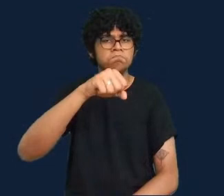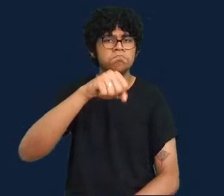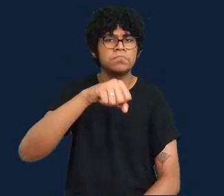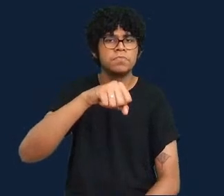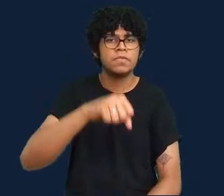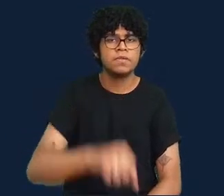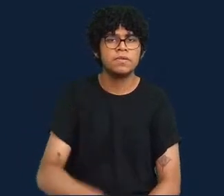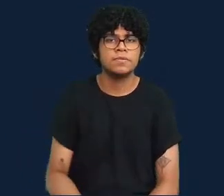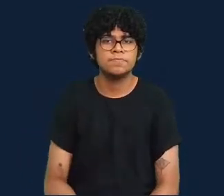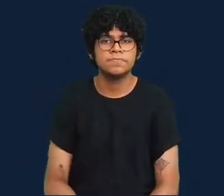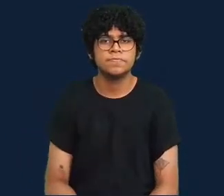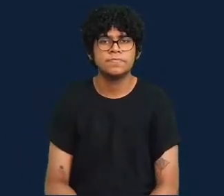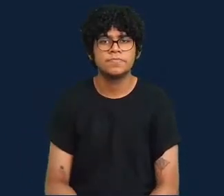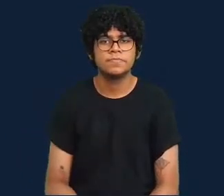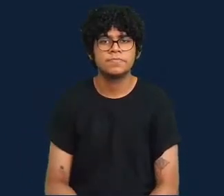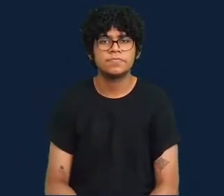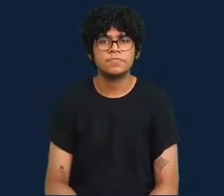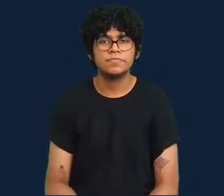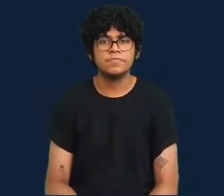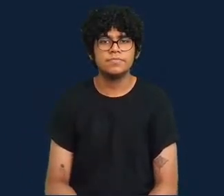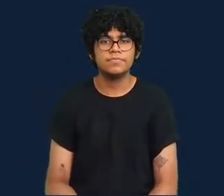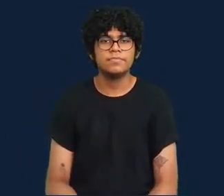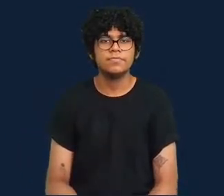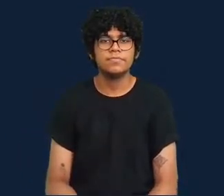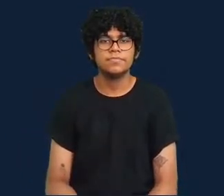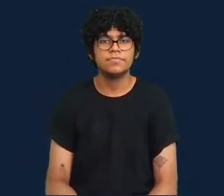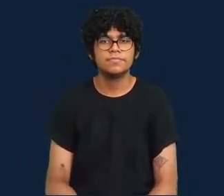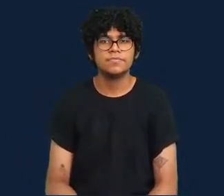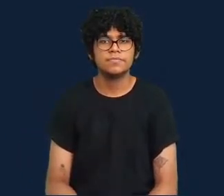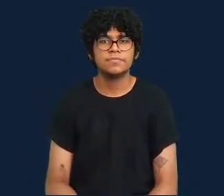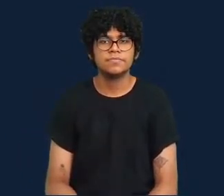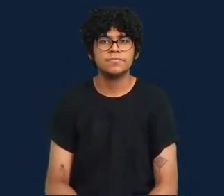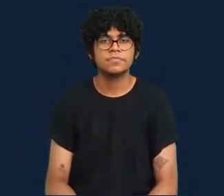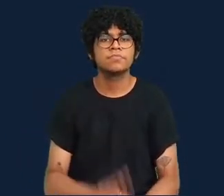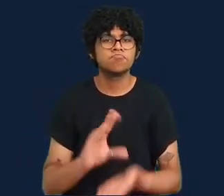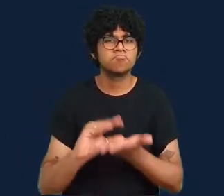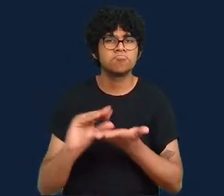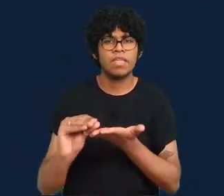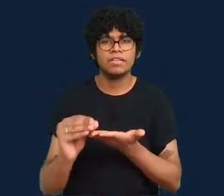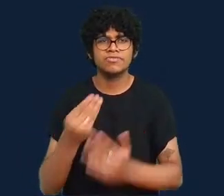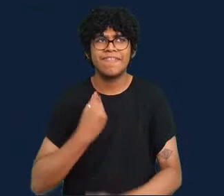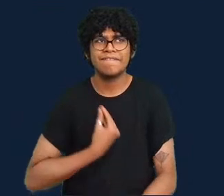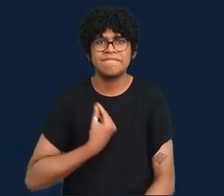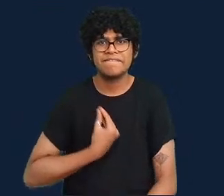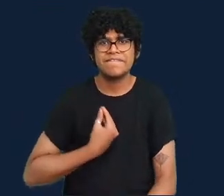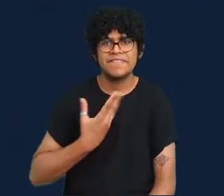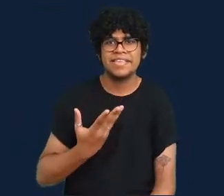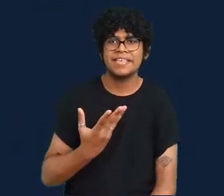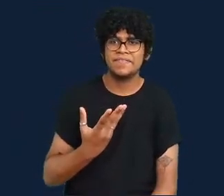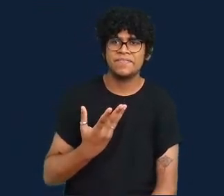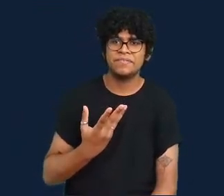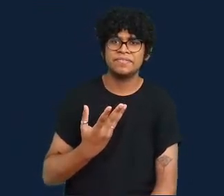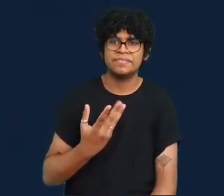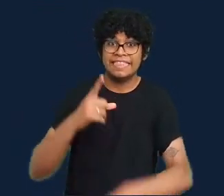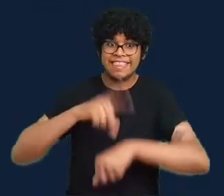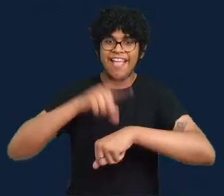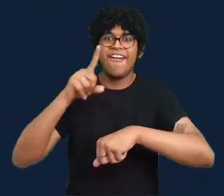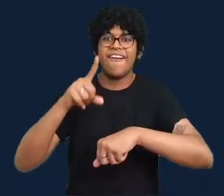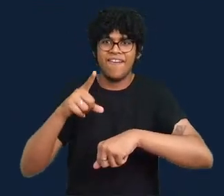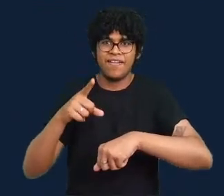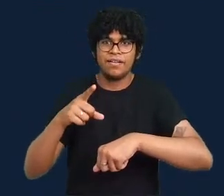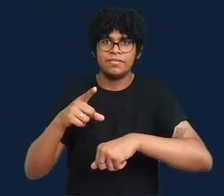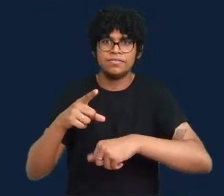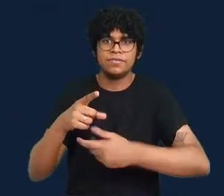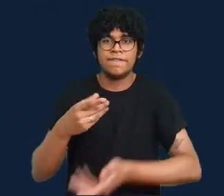live data. I don't know if I'll think of live data as well. So like in the